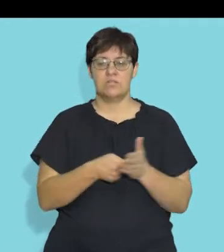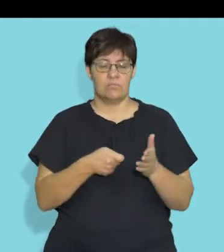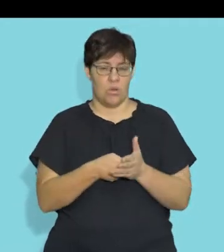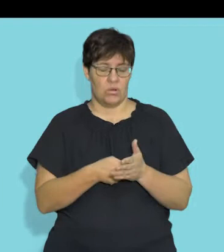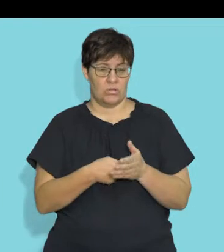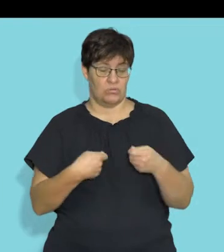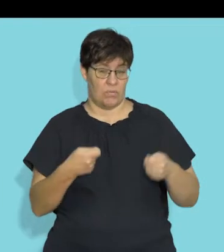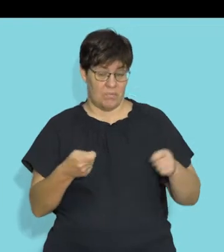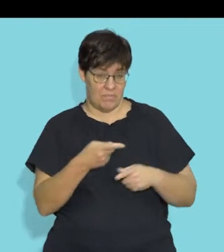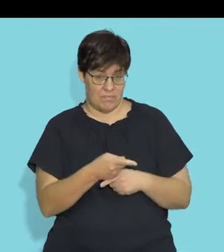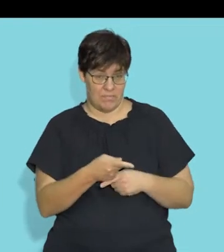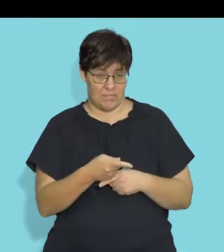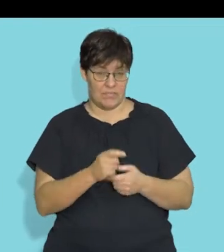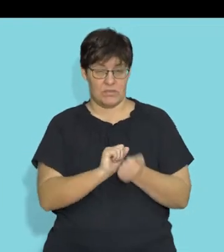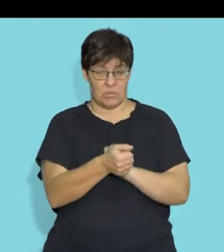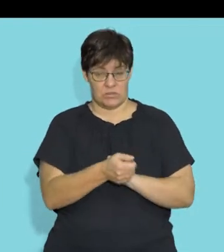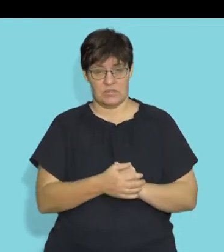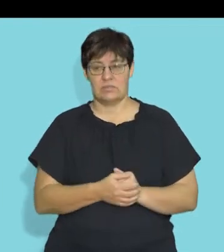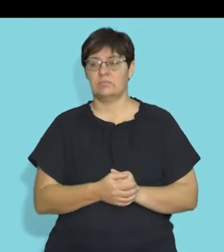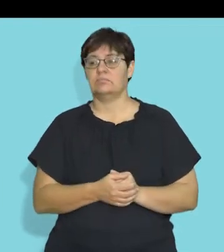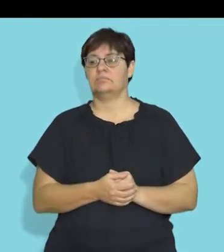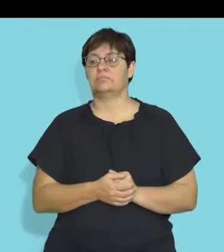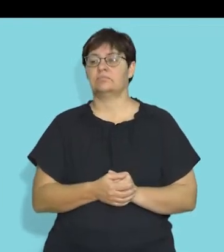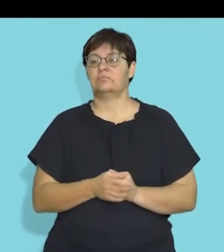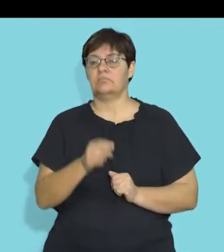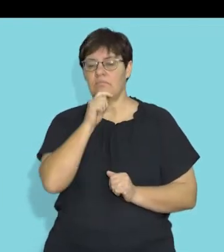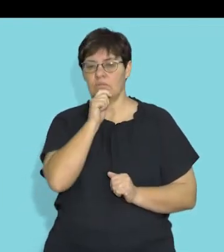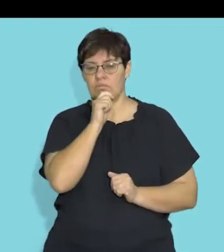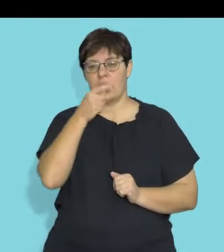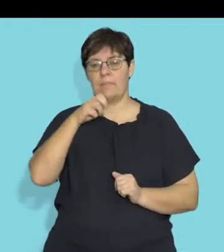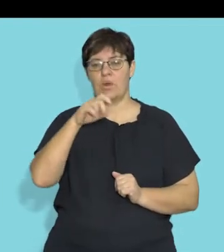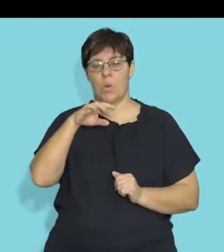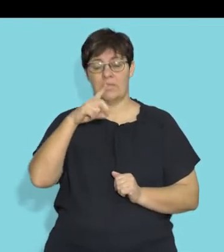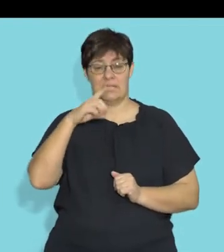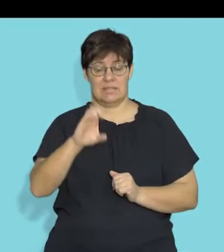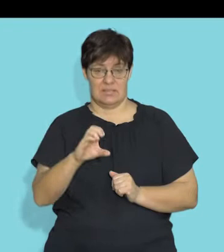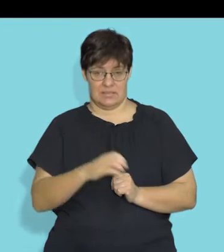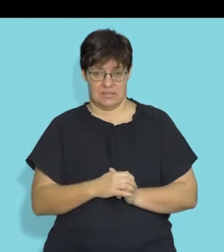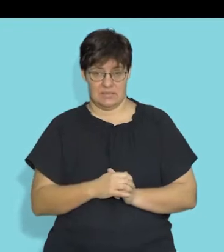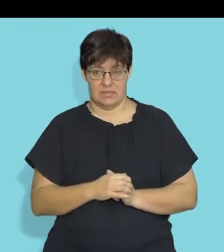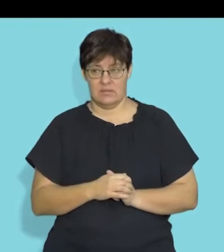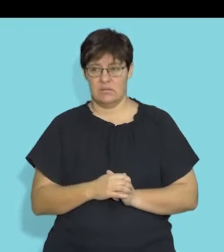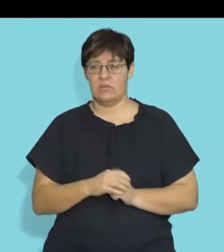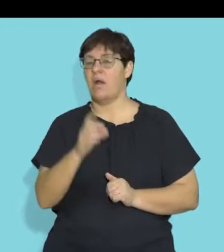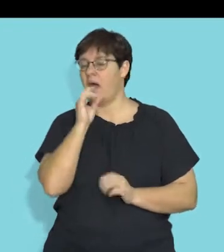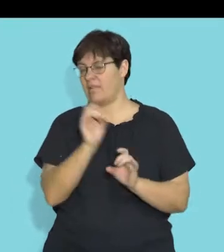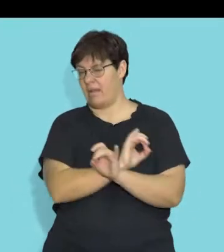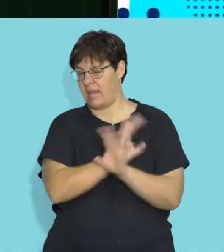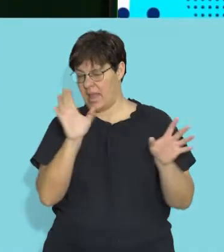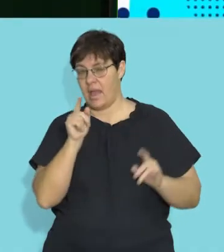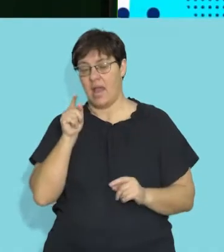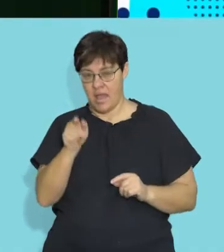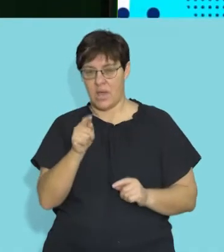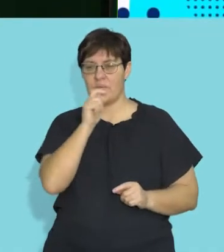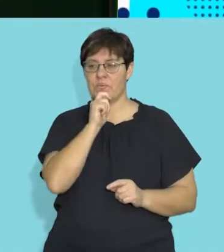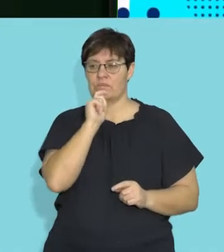shop. The business uses the periodic inventory system, right? So you have a clear indication of